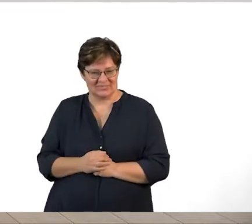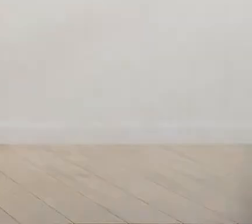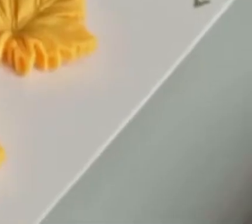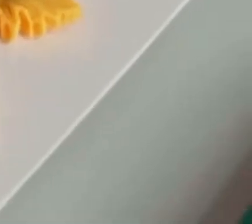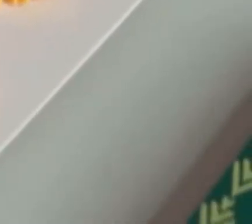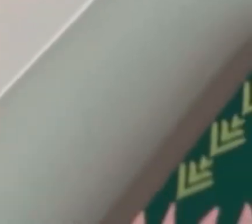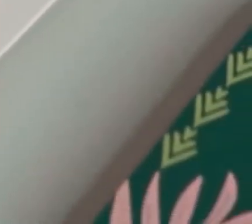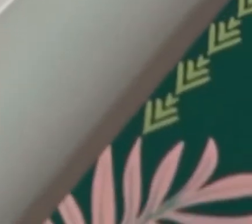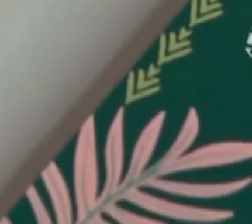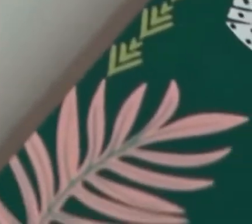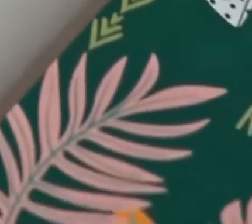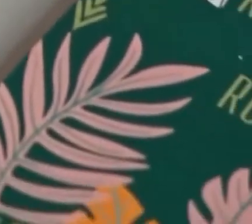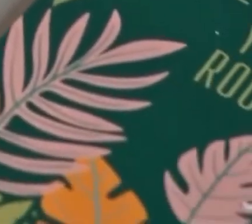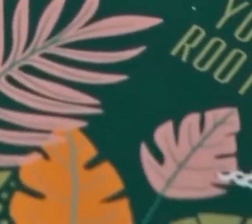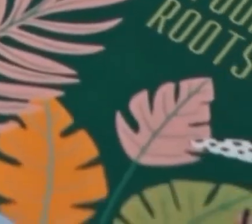idea.